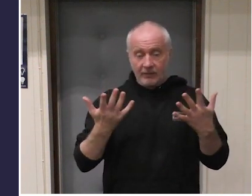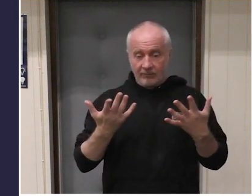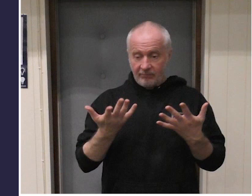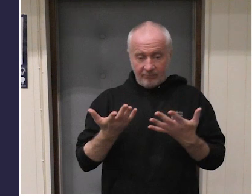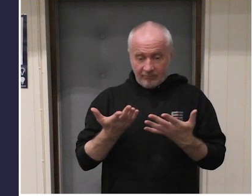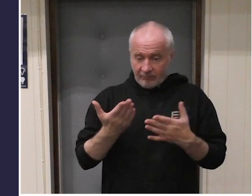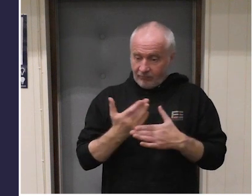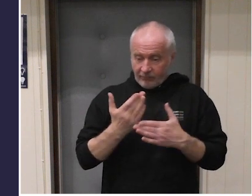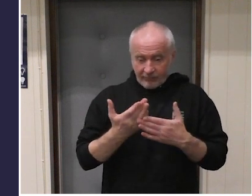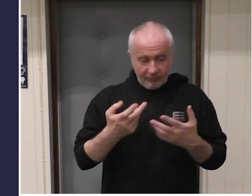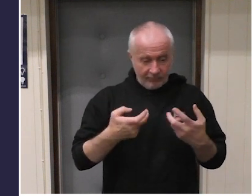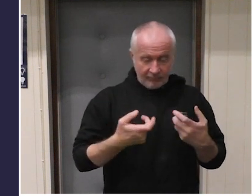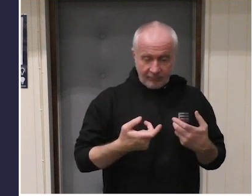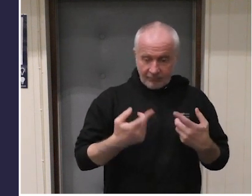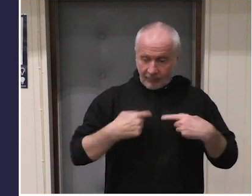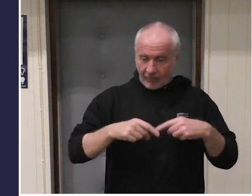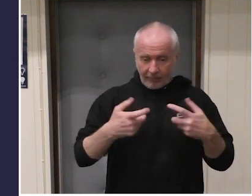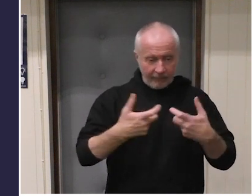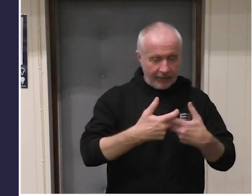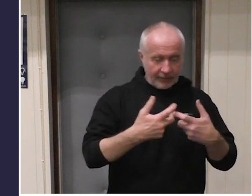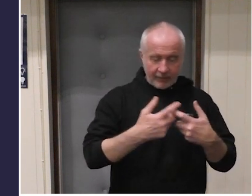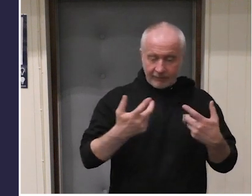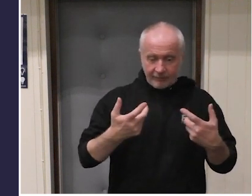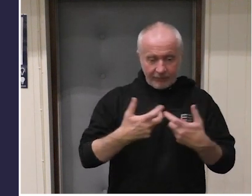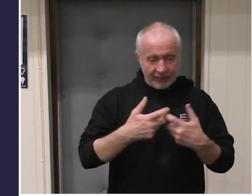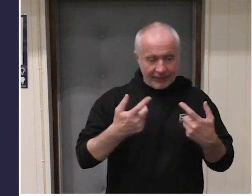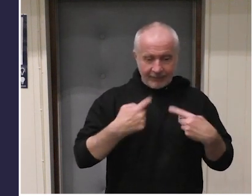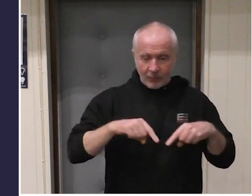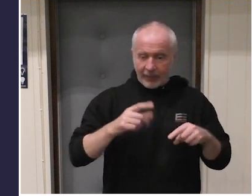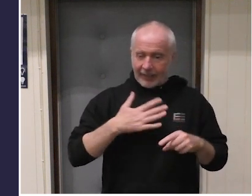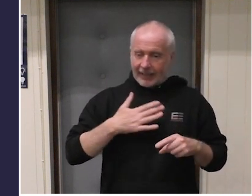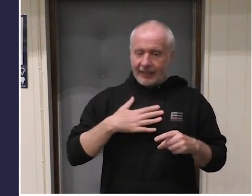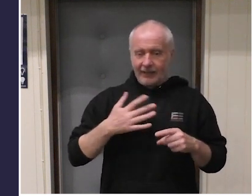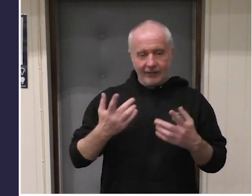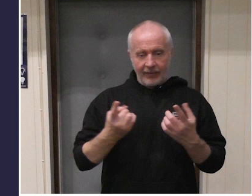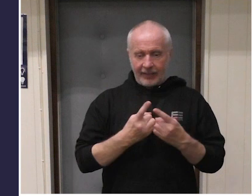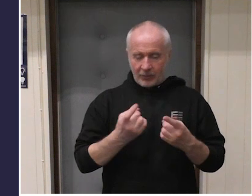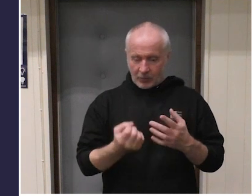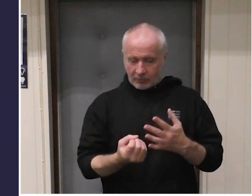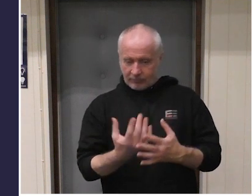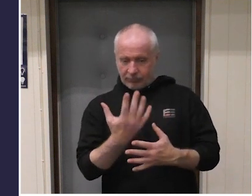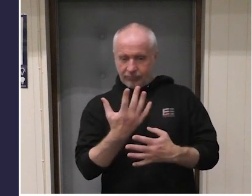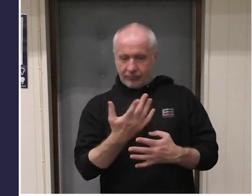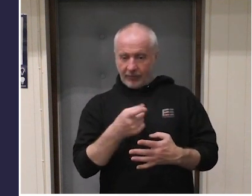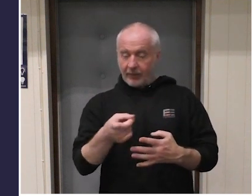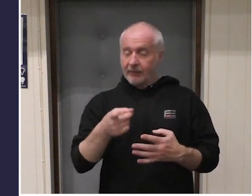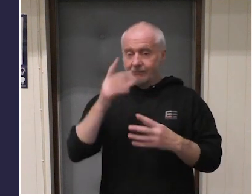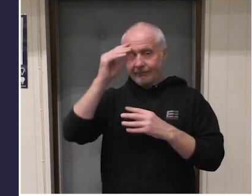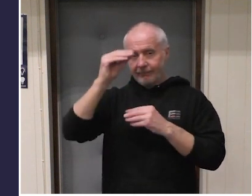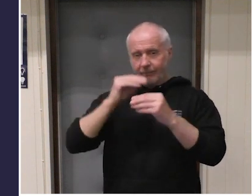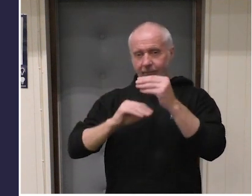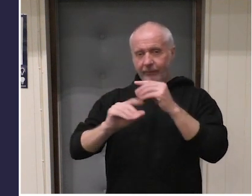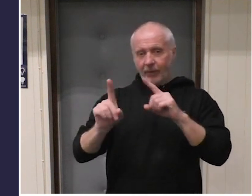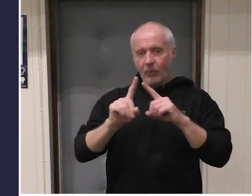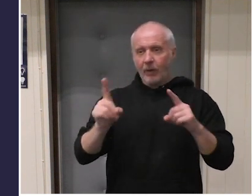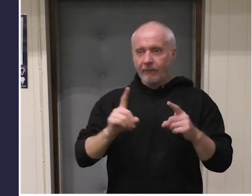So we're physicists, we don't want fitness functions. We want these things to emerge. And so it's a metaphor for